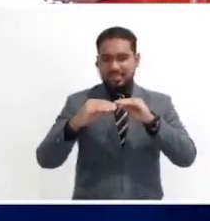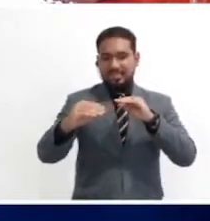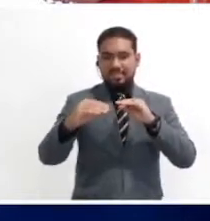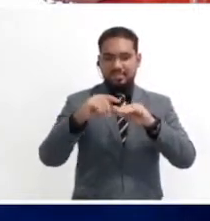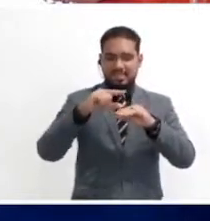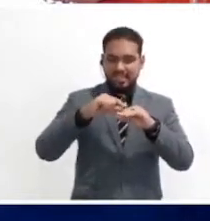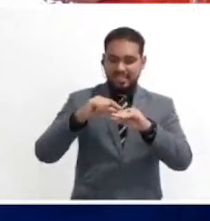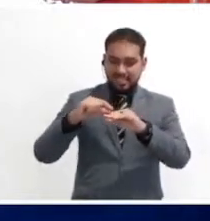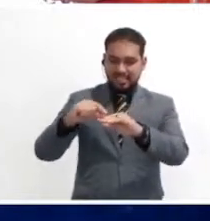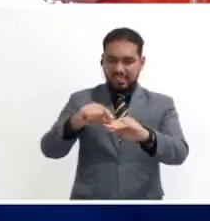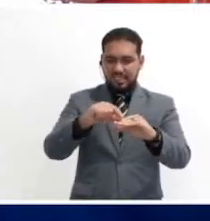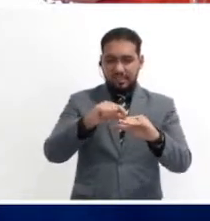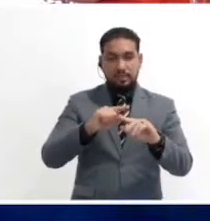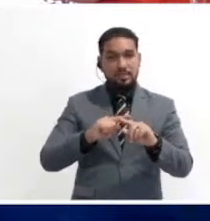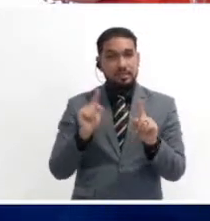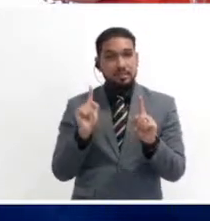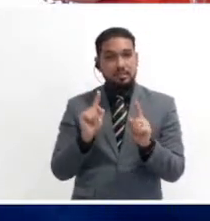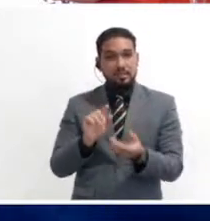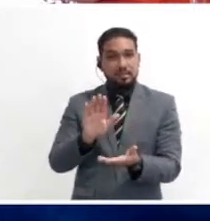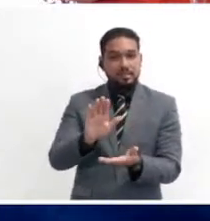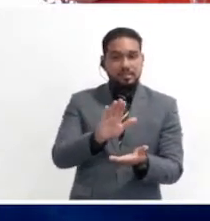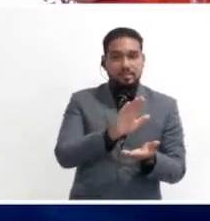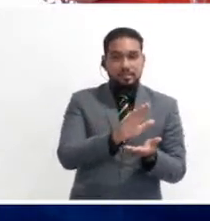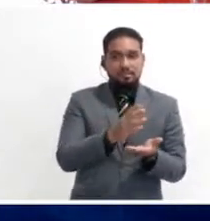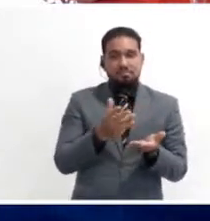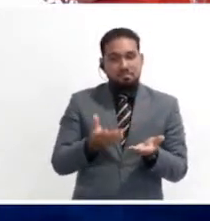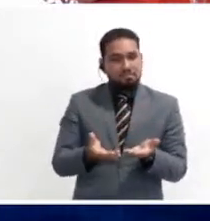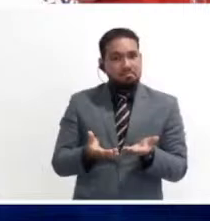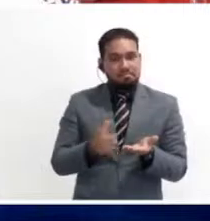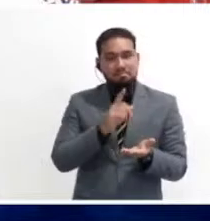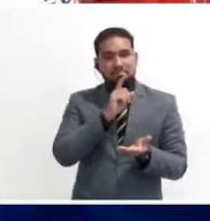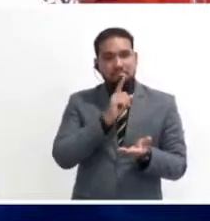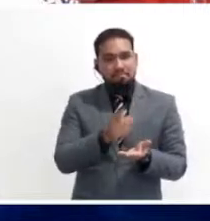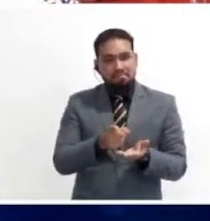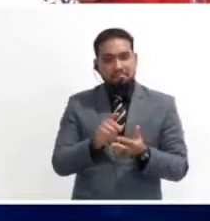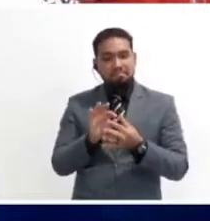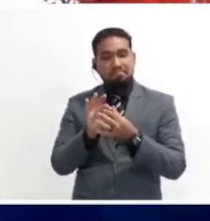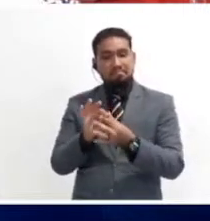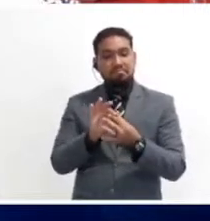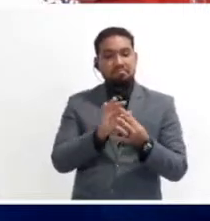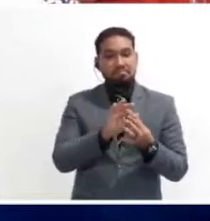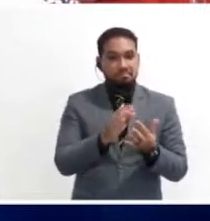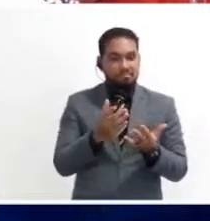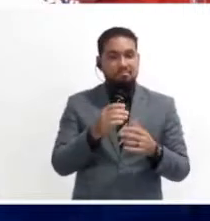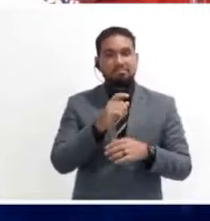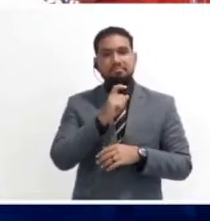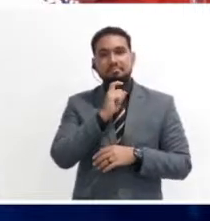but glass seals and metal seals and solder seals, etc.